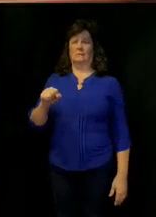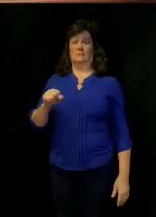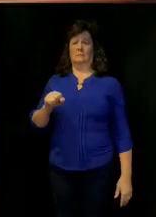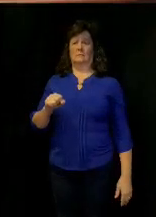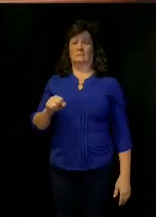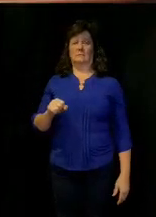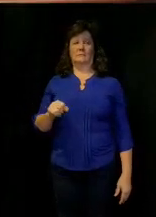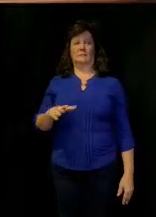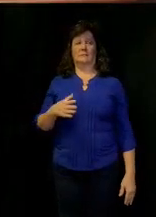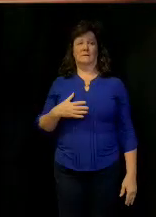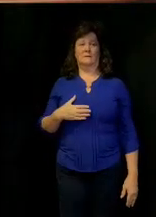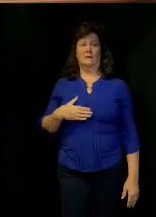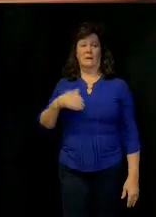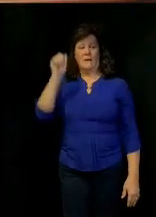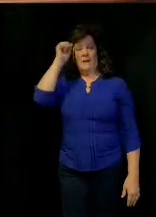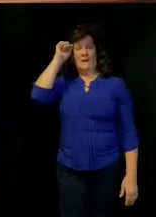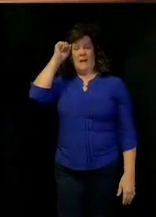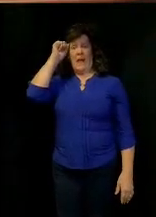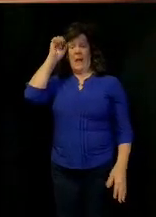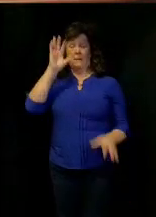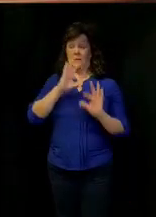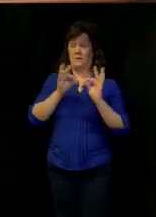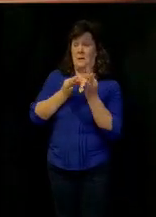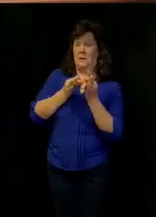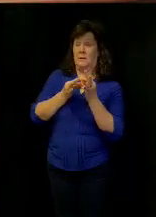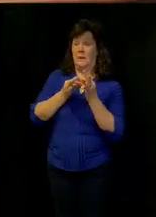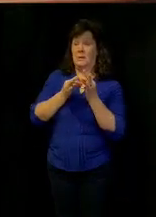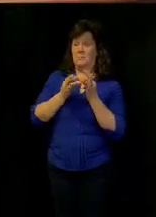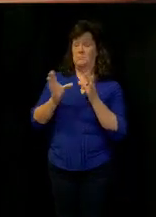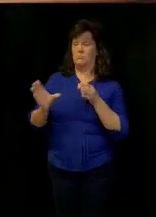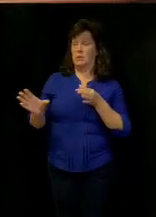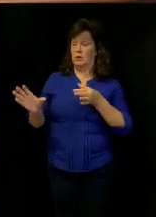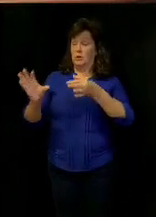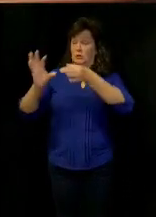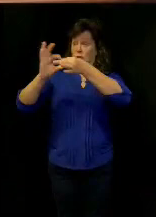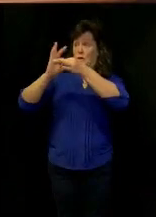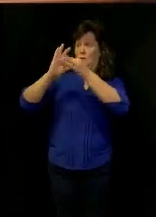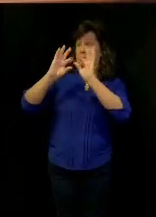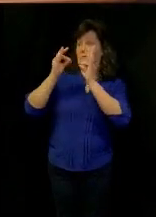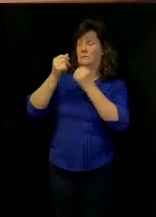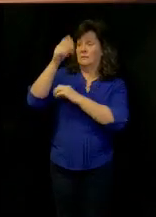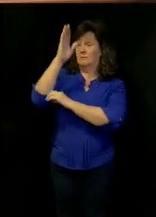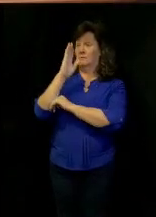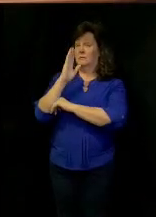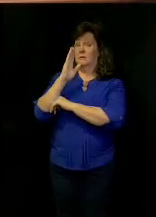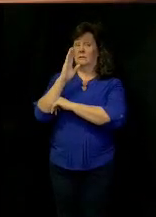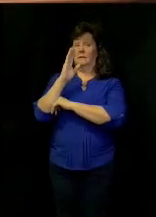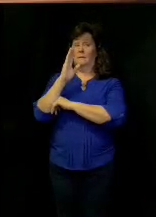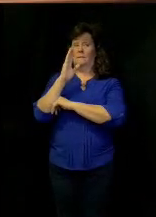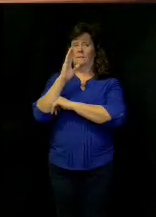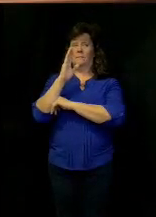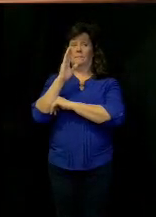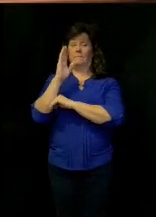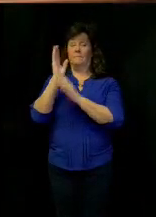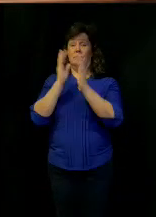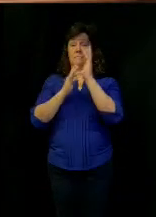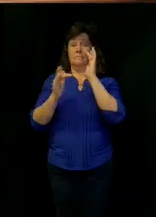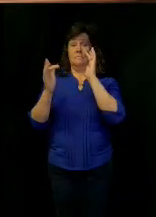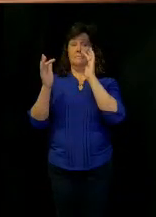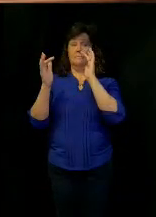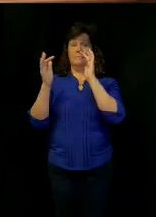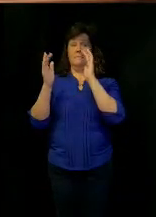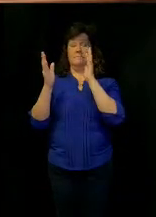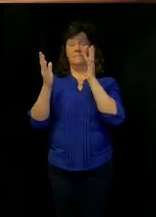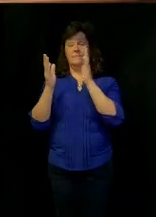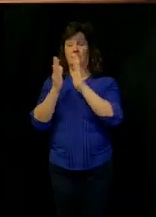So I lead the Adams family. I join the family of God. So listen now. We'll land a plane in a second.